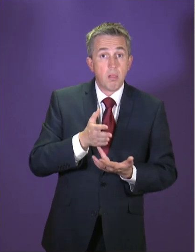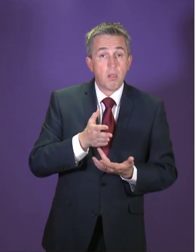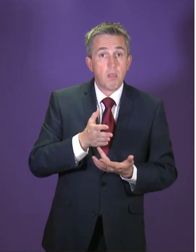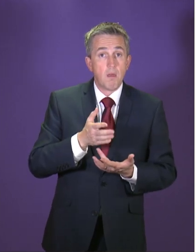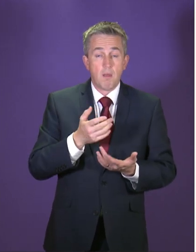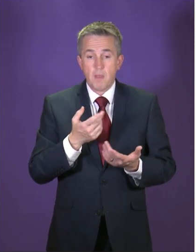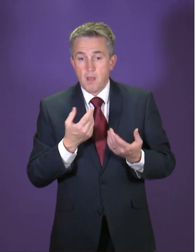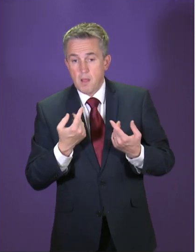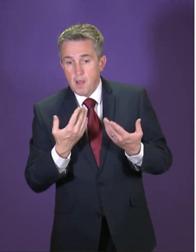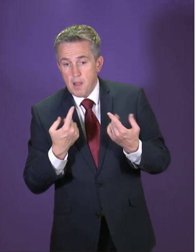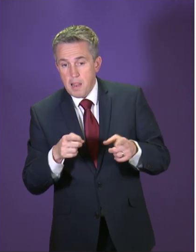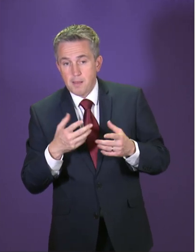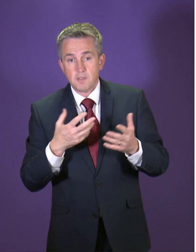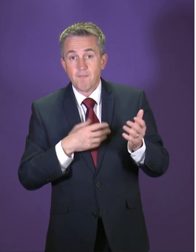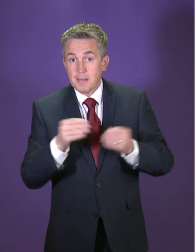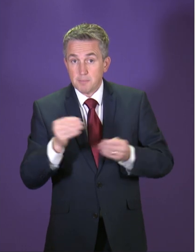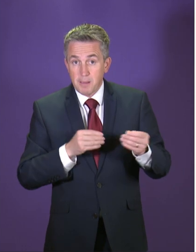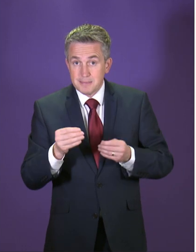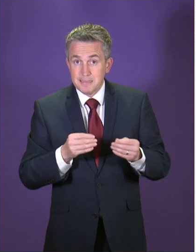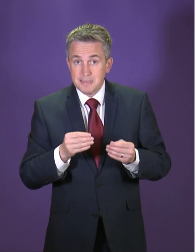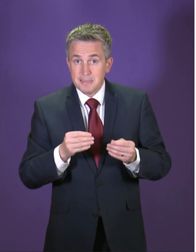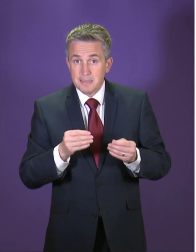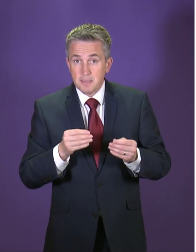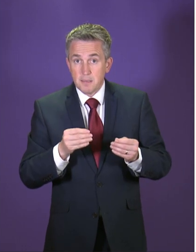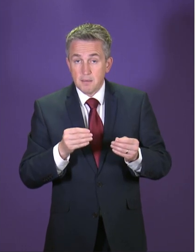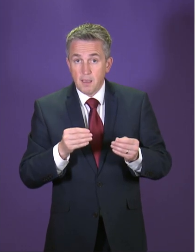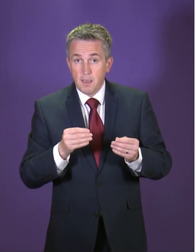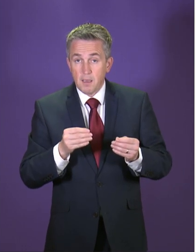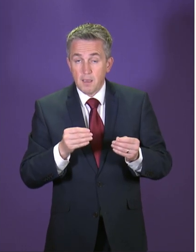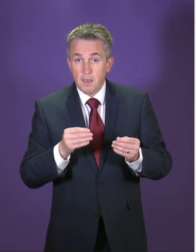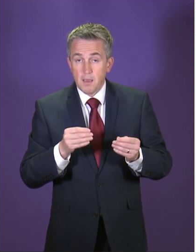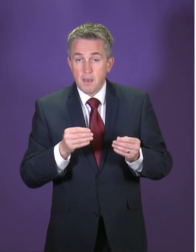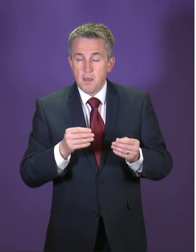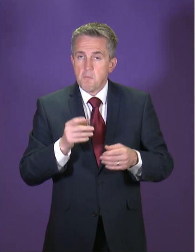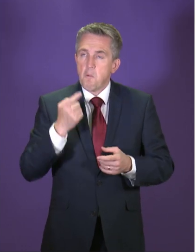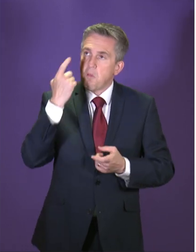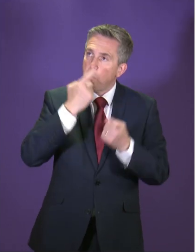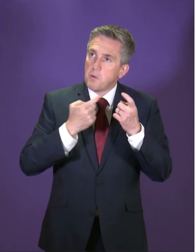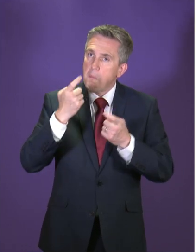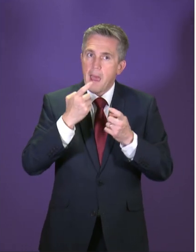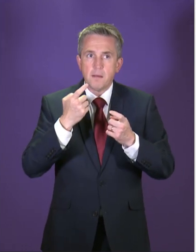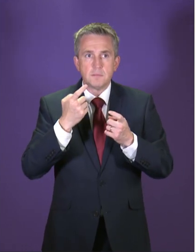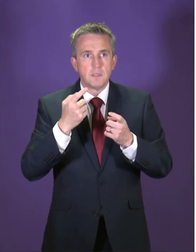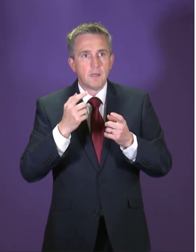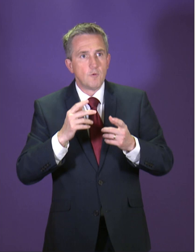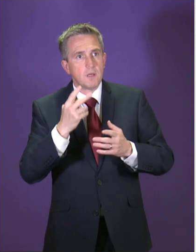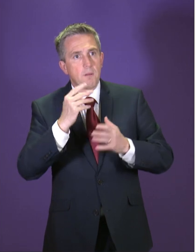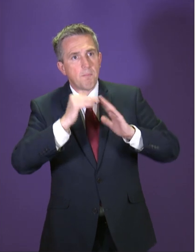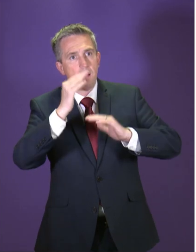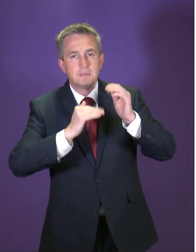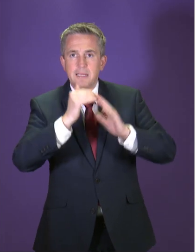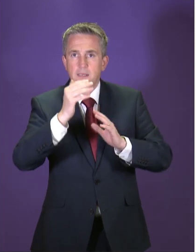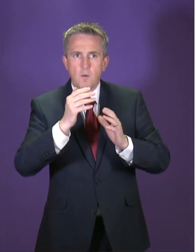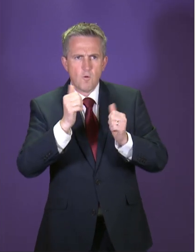of flexibility with without architectural distinction, but what if we could make a building with distinction that also has